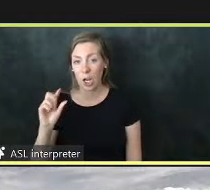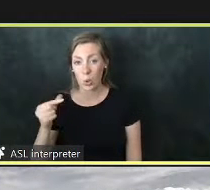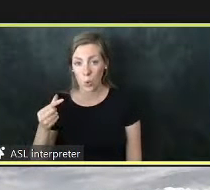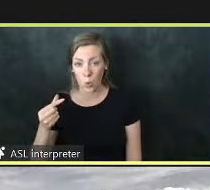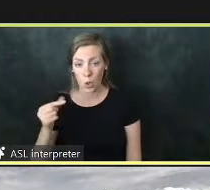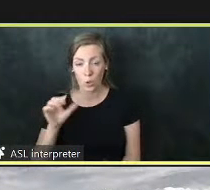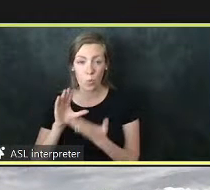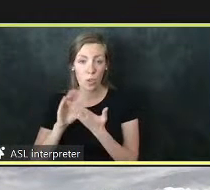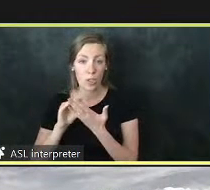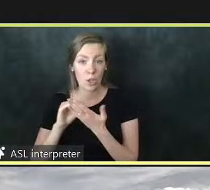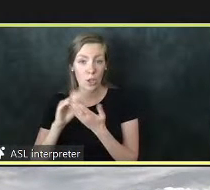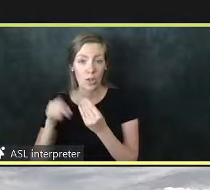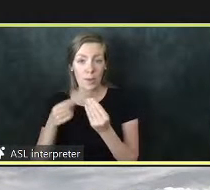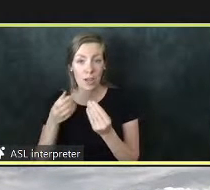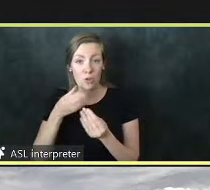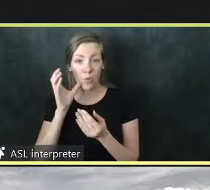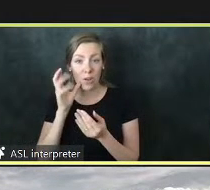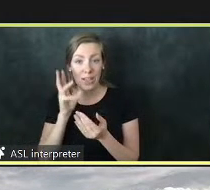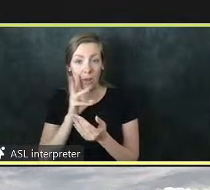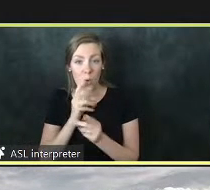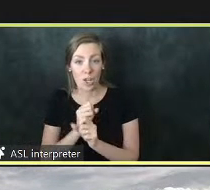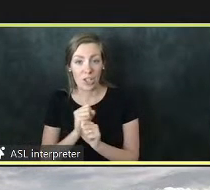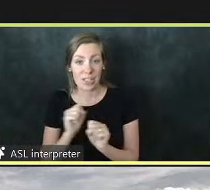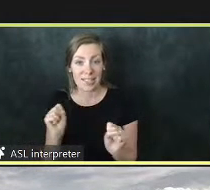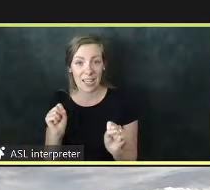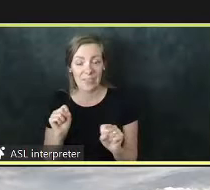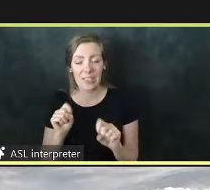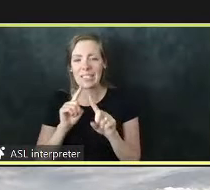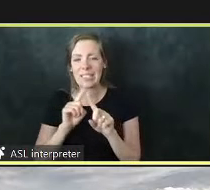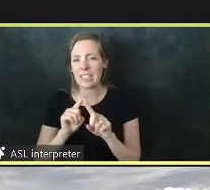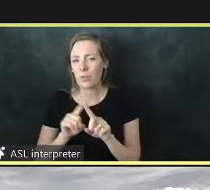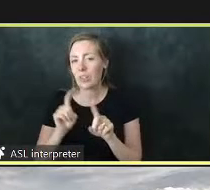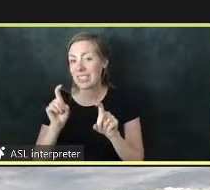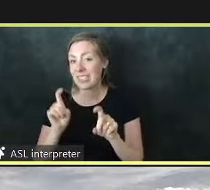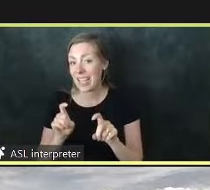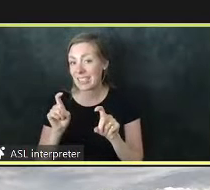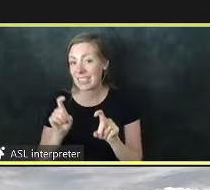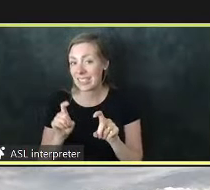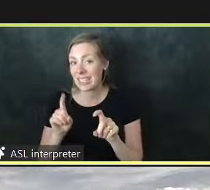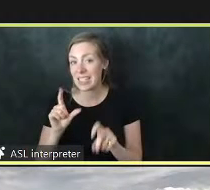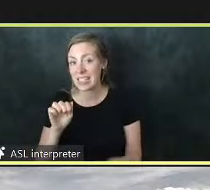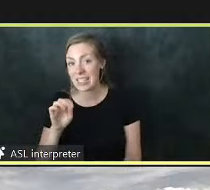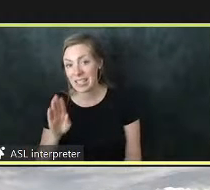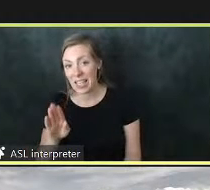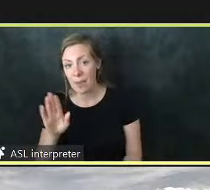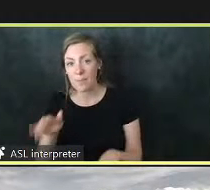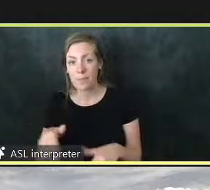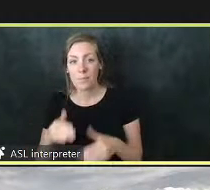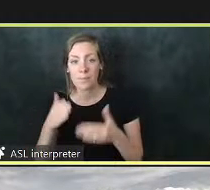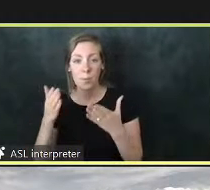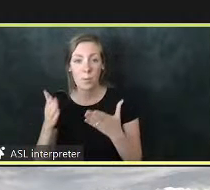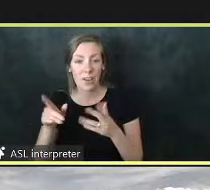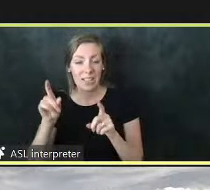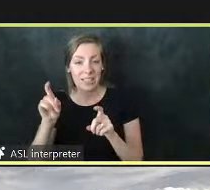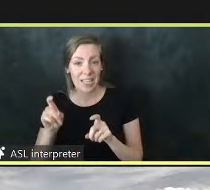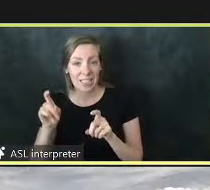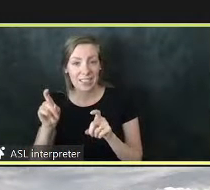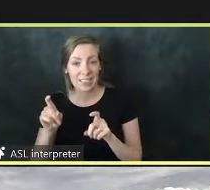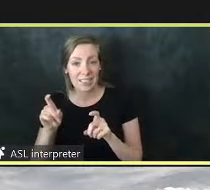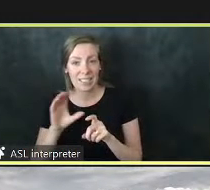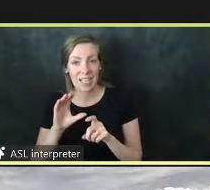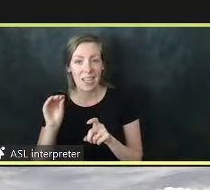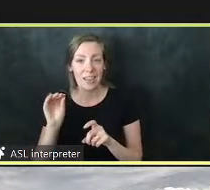Soco de emergencia donde pueden aprender acerca de la seguridad de agua, diferentes formas de tomar el agua